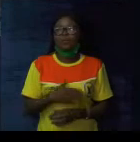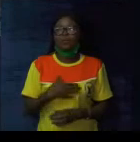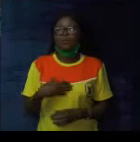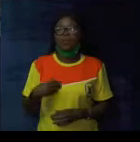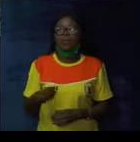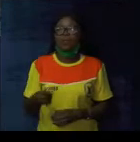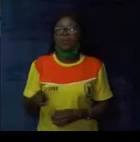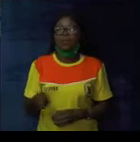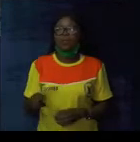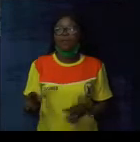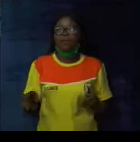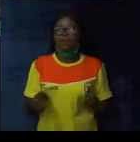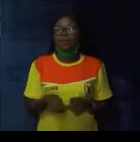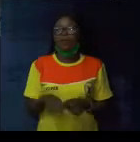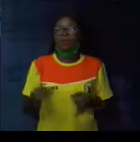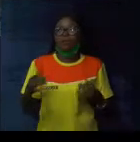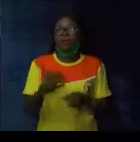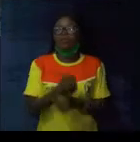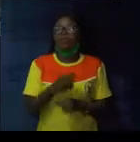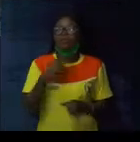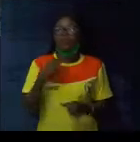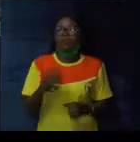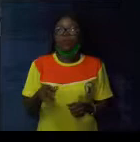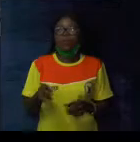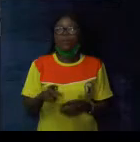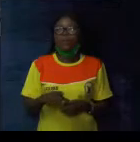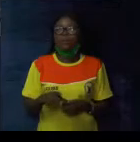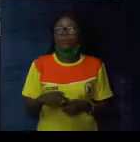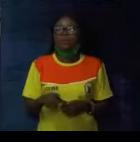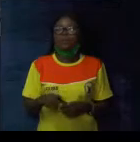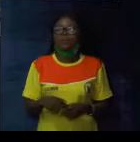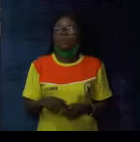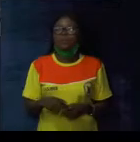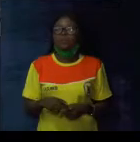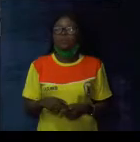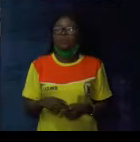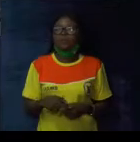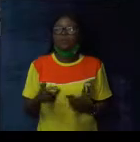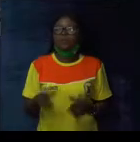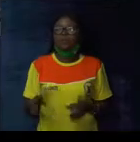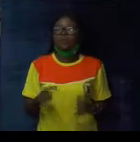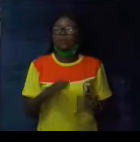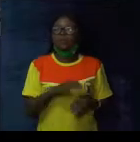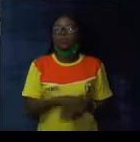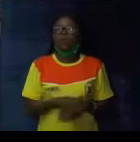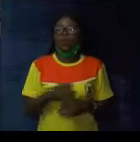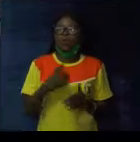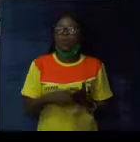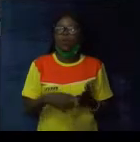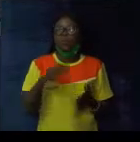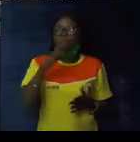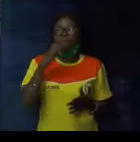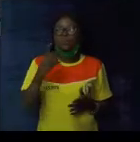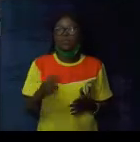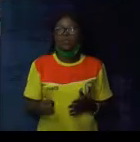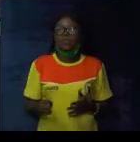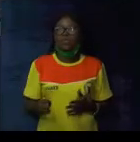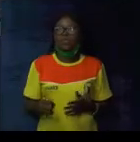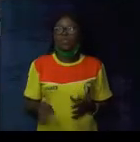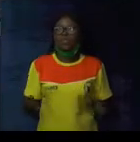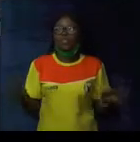that along as you take your own practice during your private time. Let's move on to the next question. What